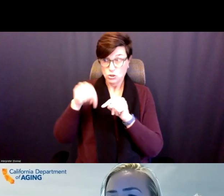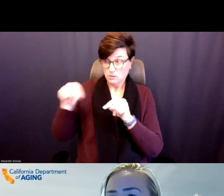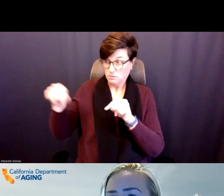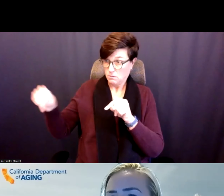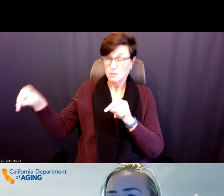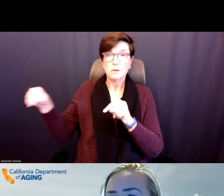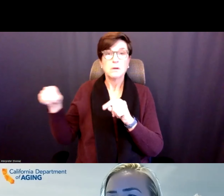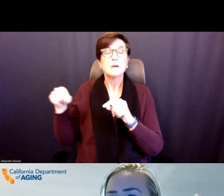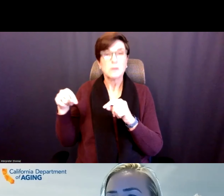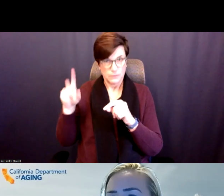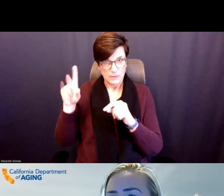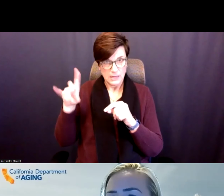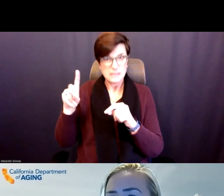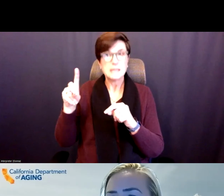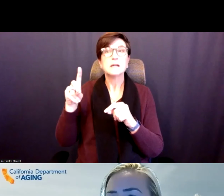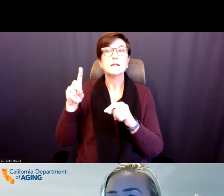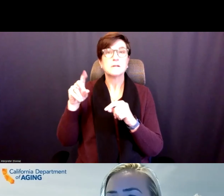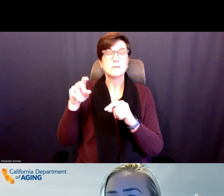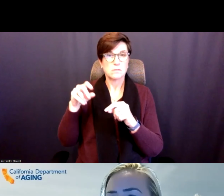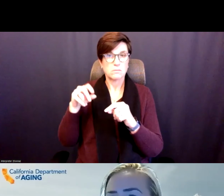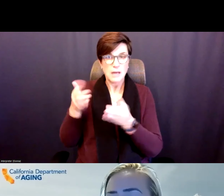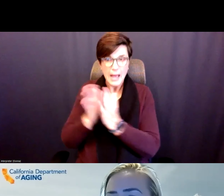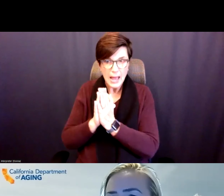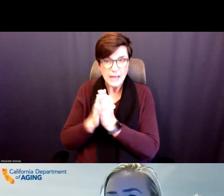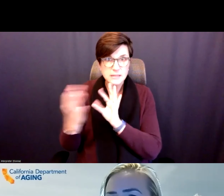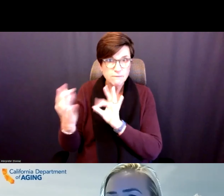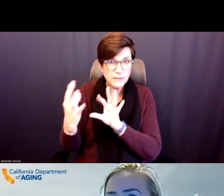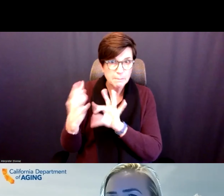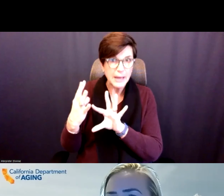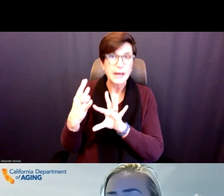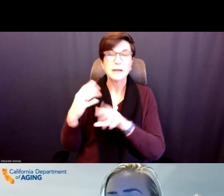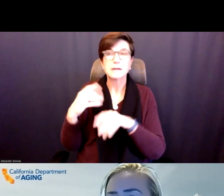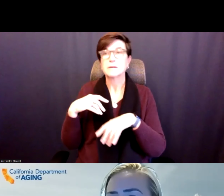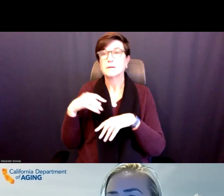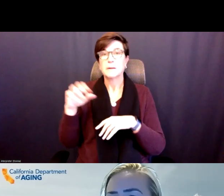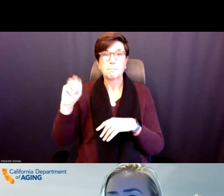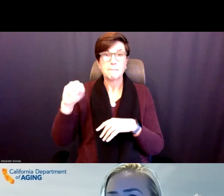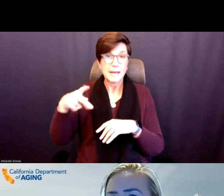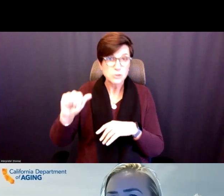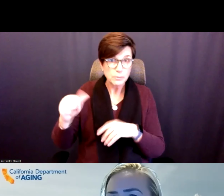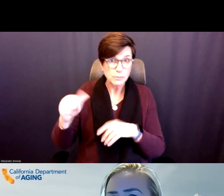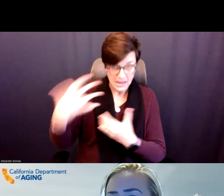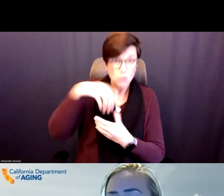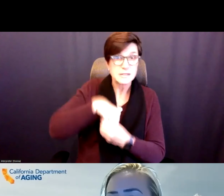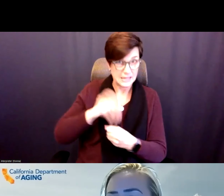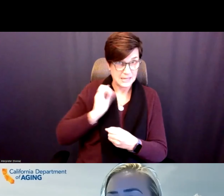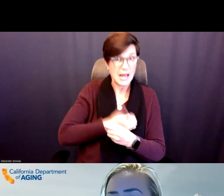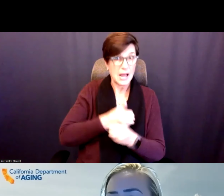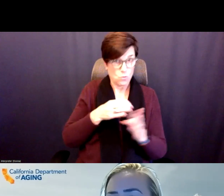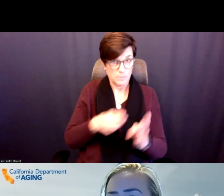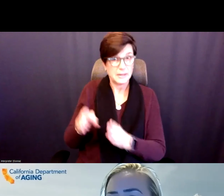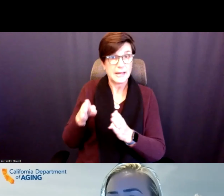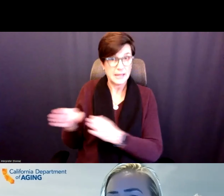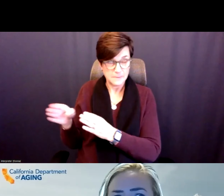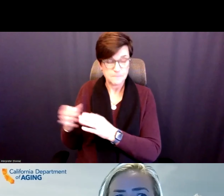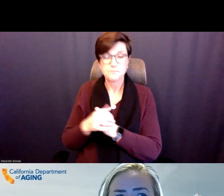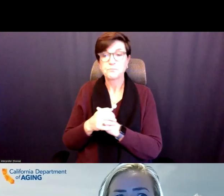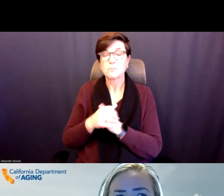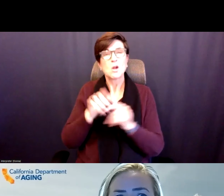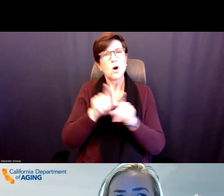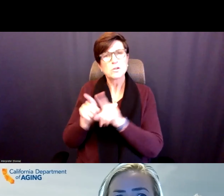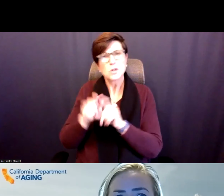feedback that's now in the master plan. And also, when we consider grant